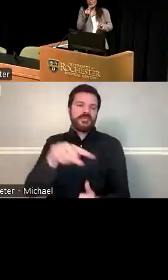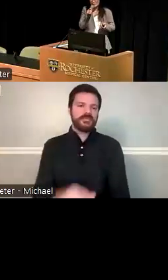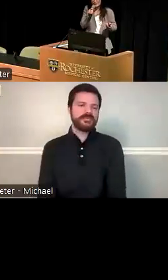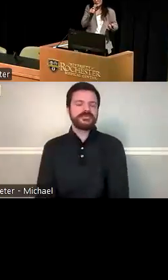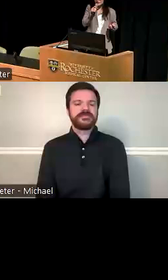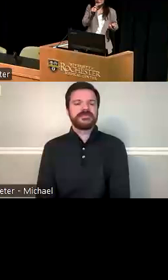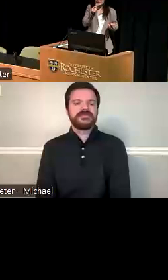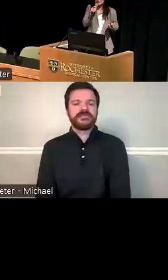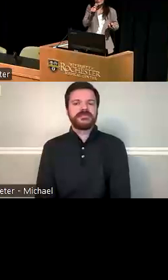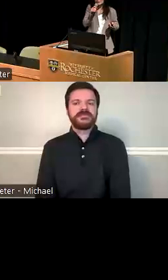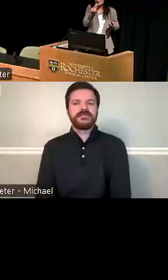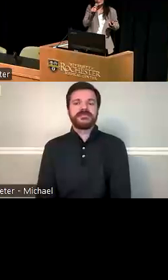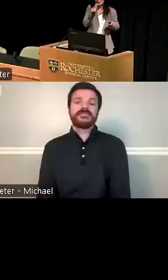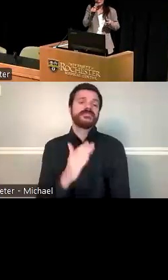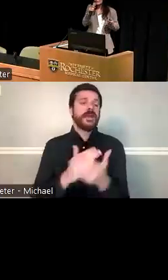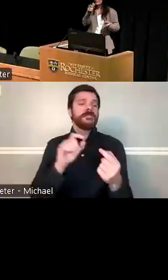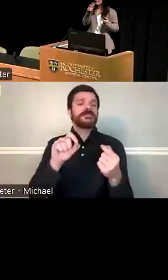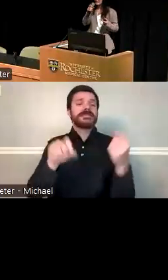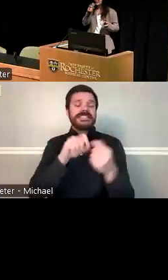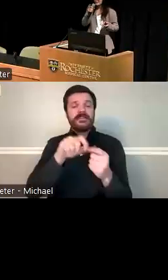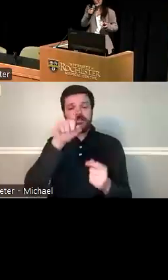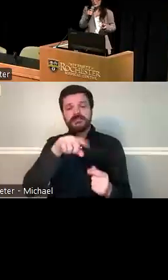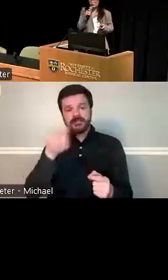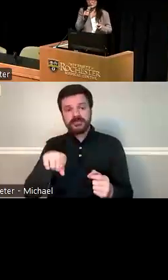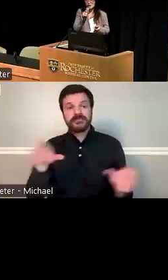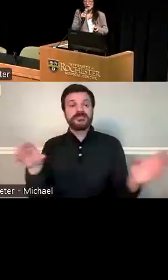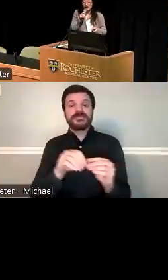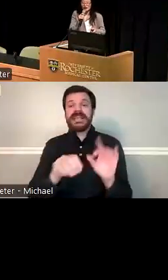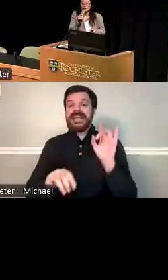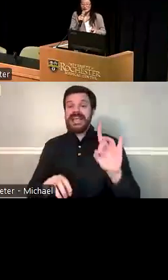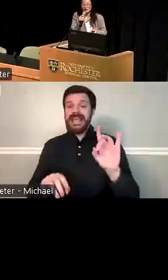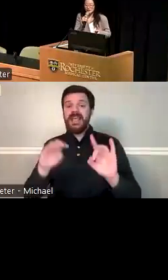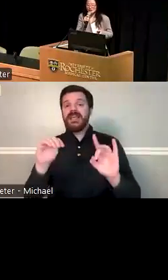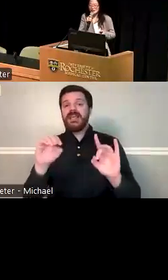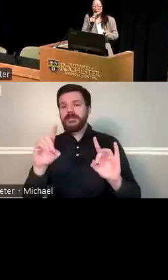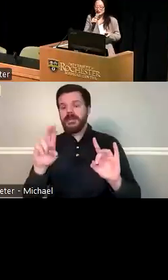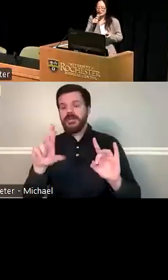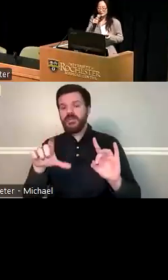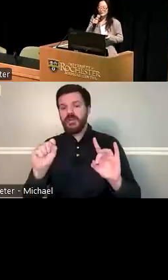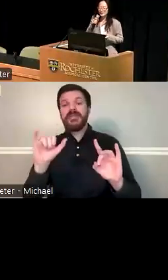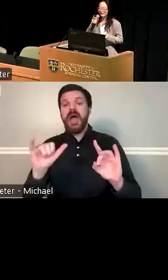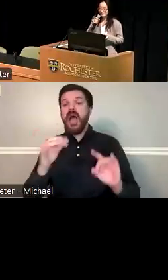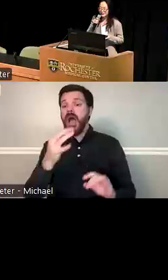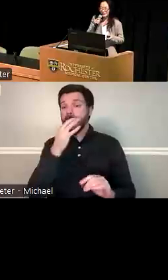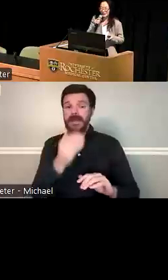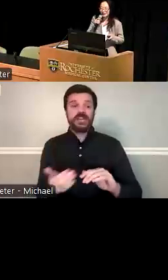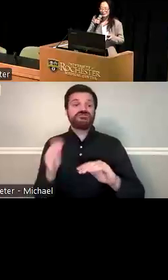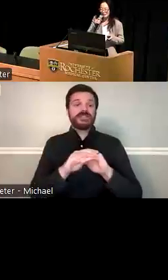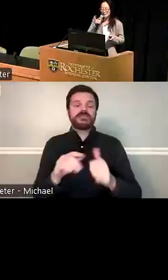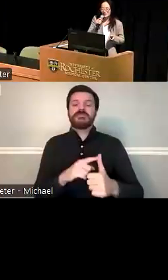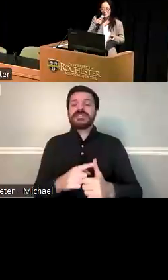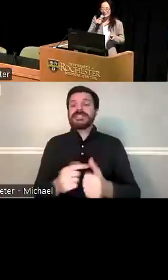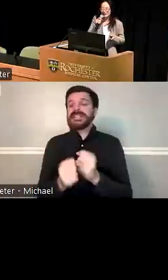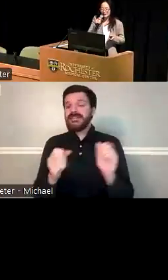of the specifics here is that out of those 8 modules, the competency that increased was safety planning,